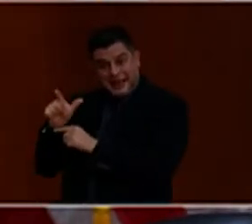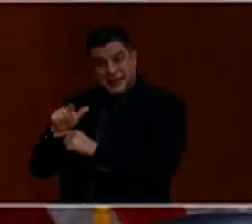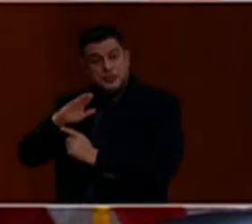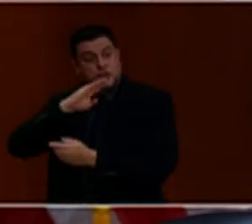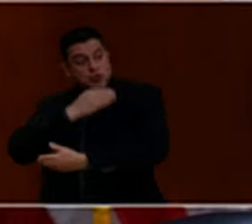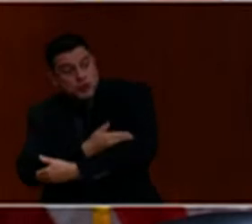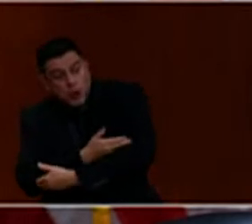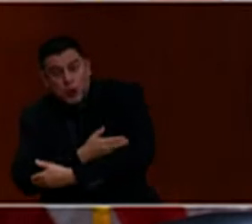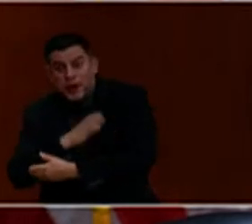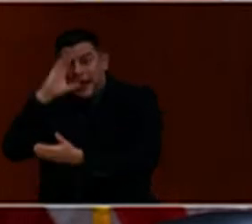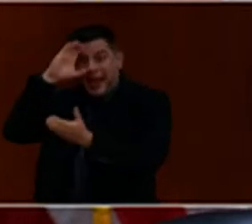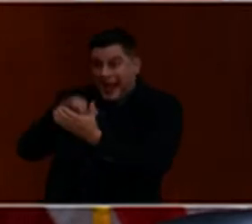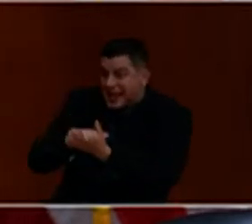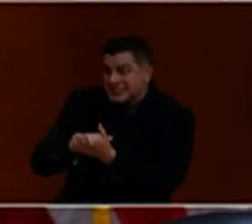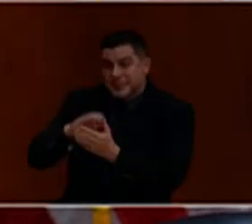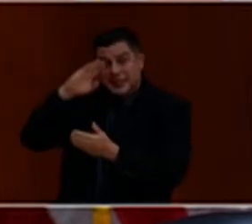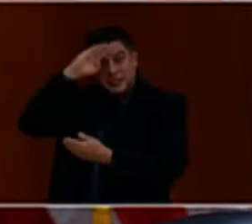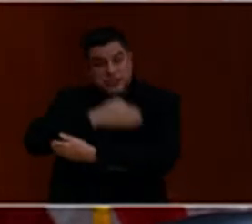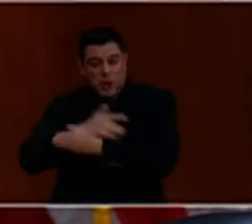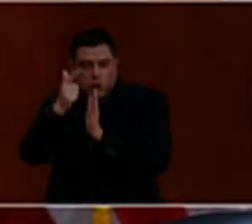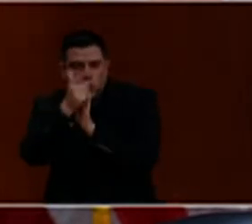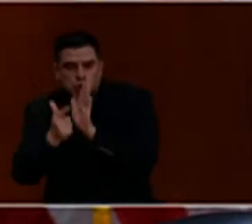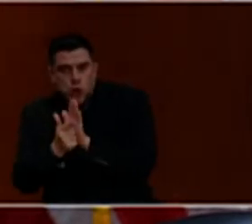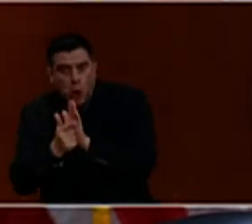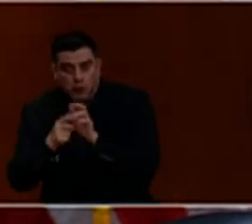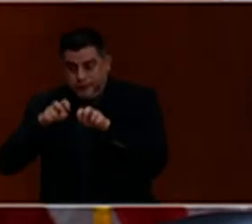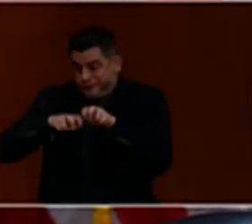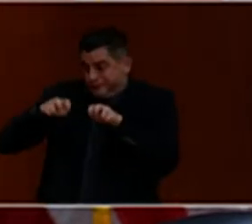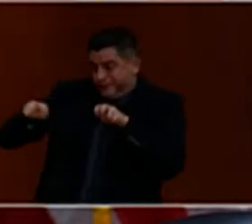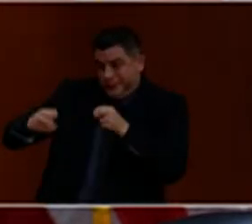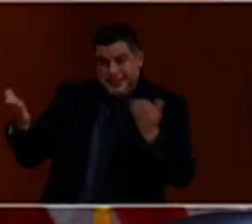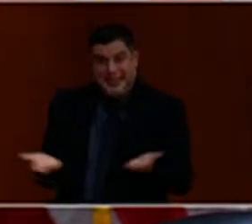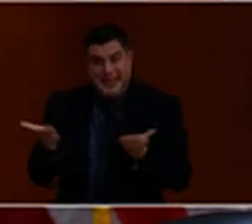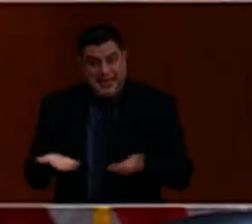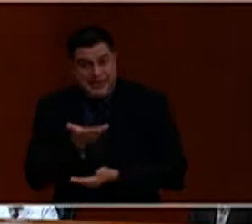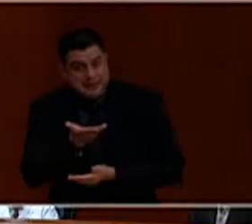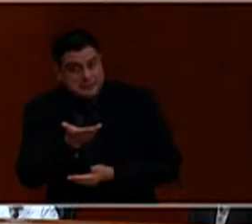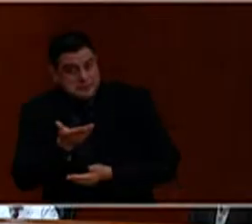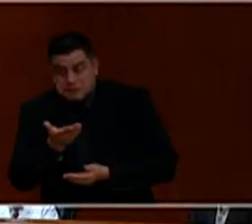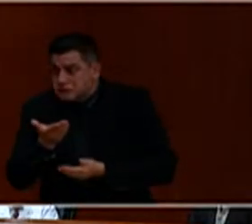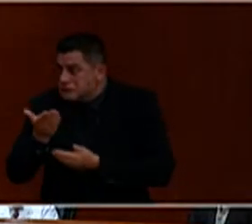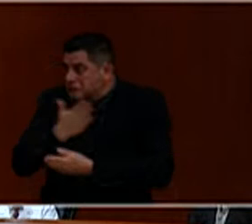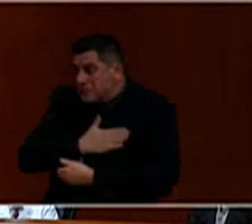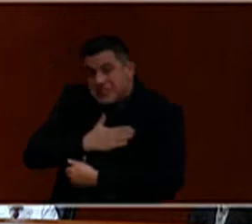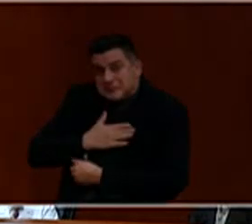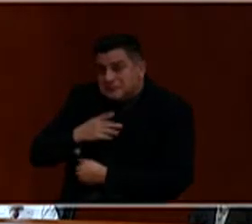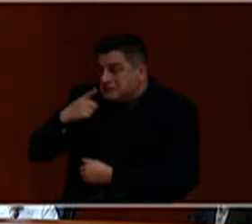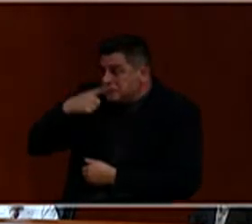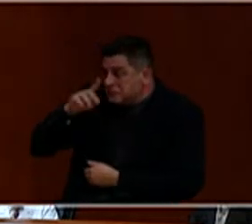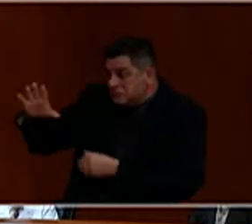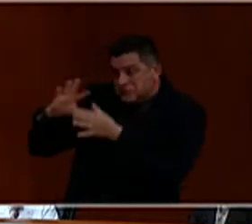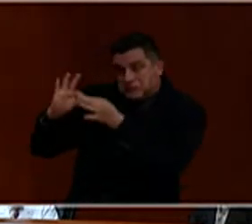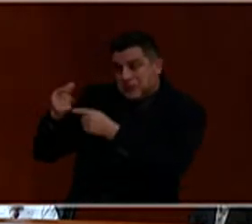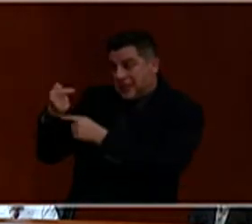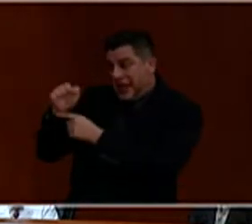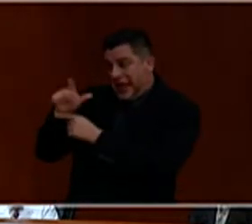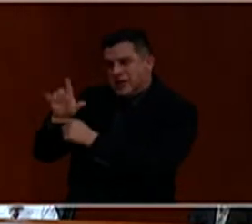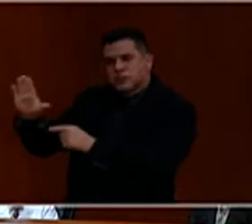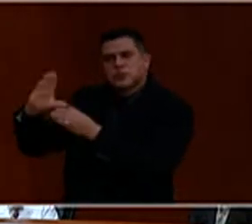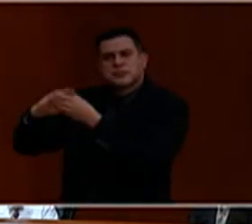introduce yourself? I mean, we had the pleasure of speaking with you. I mean, I think your story is really inspirational,